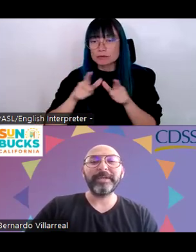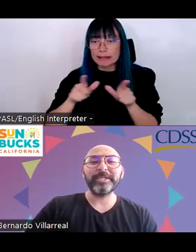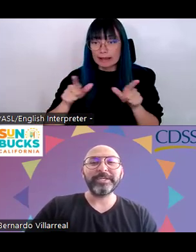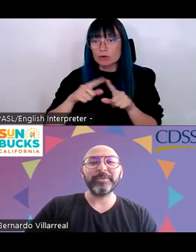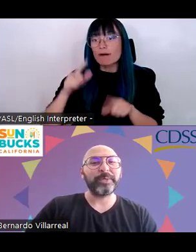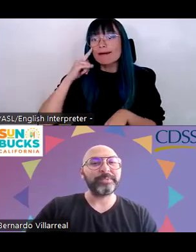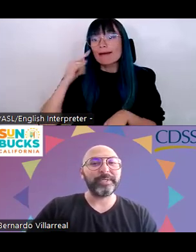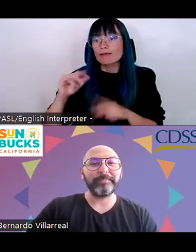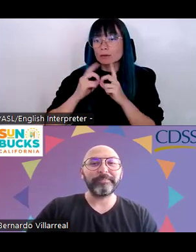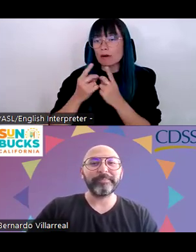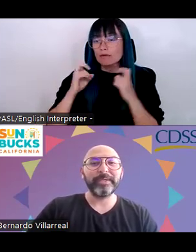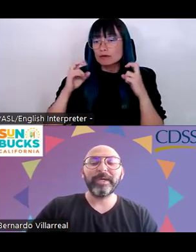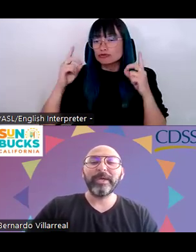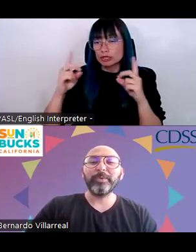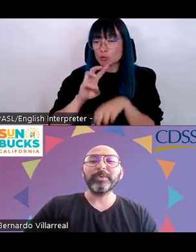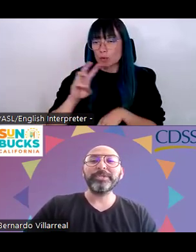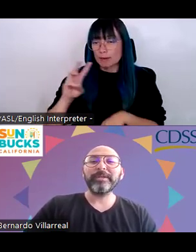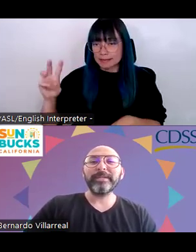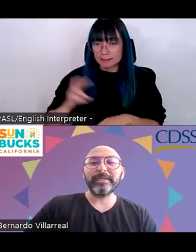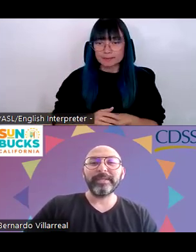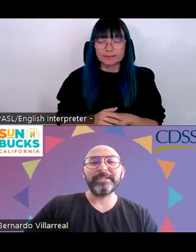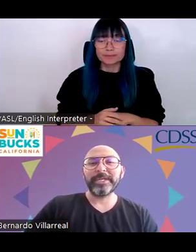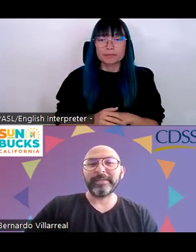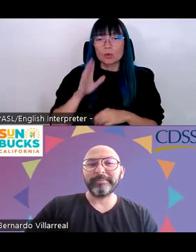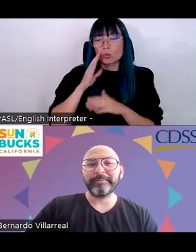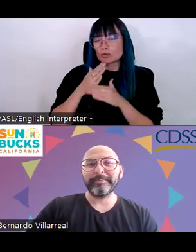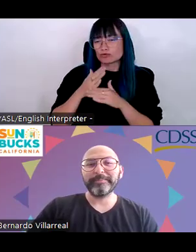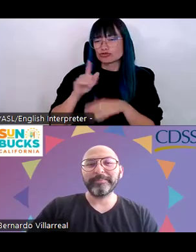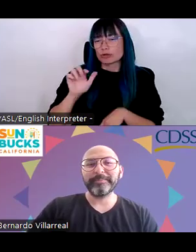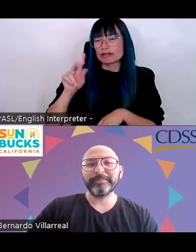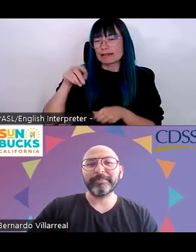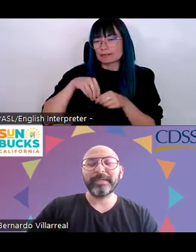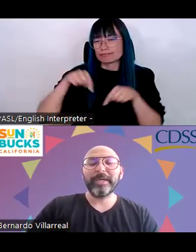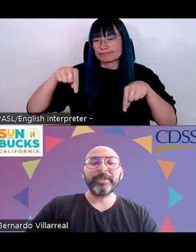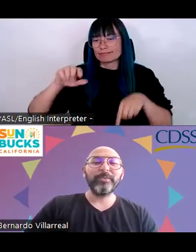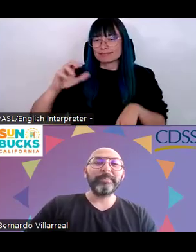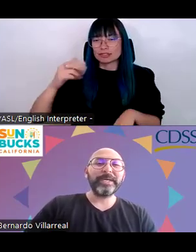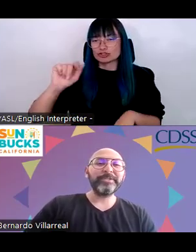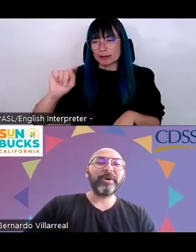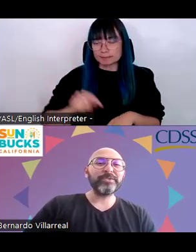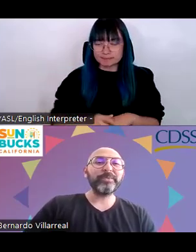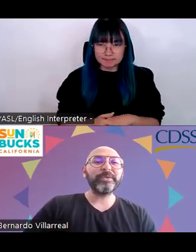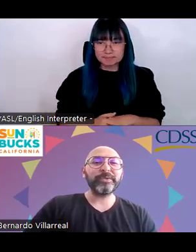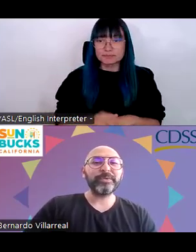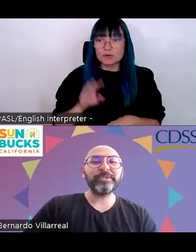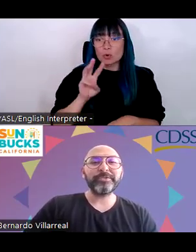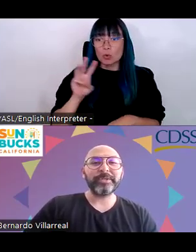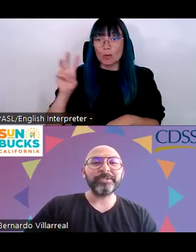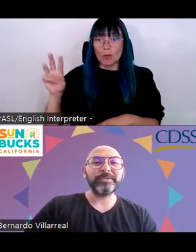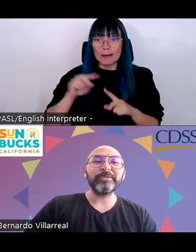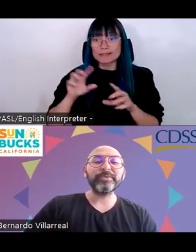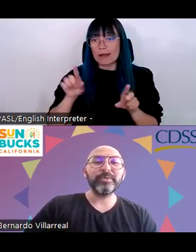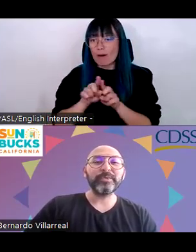California Department of Education website. We will share a link in the chat. The webpage also